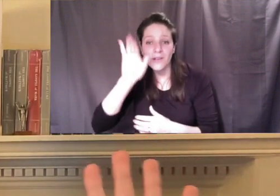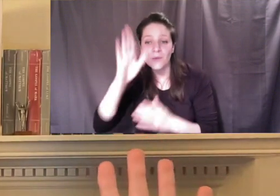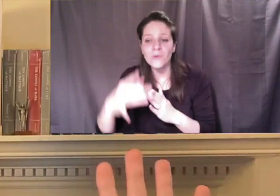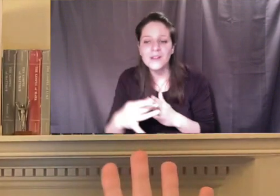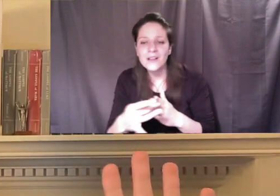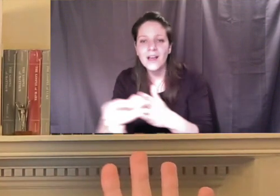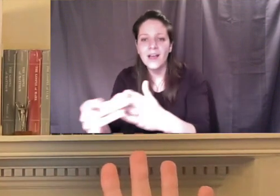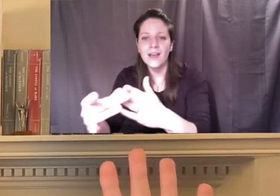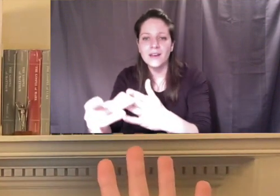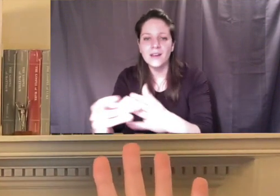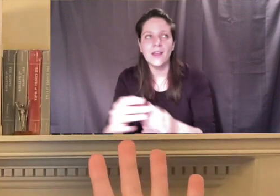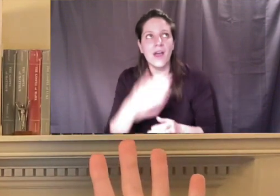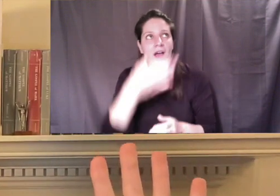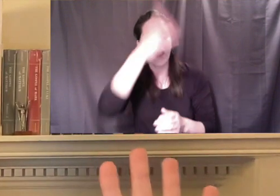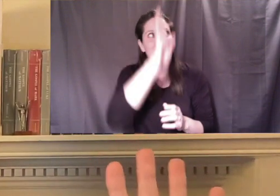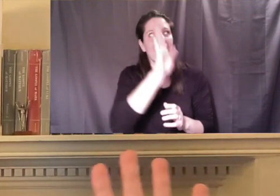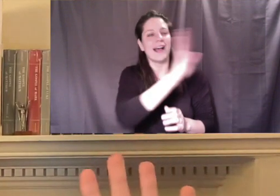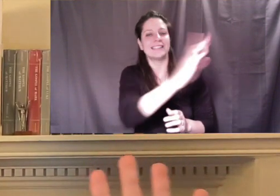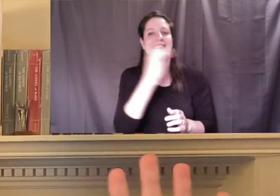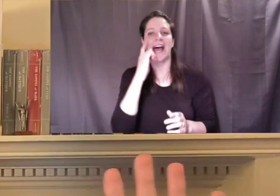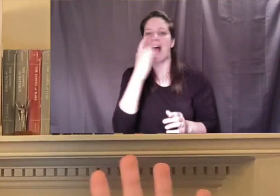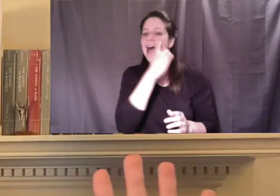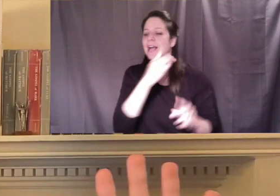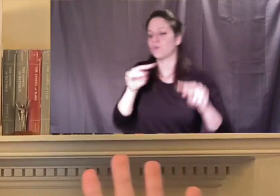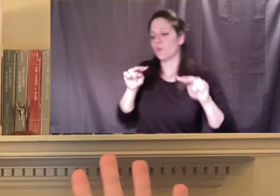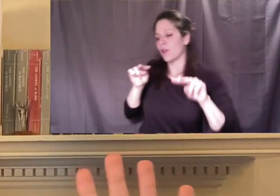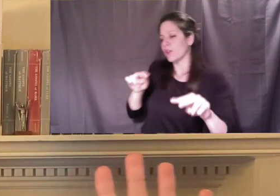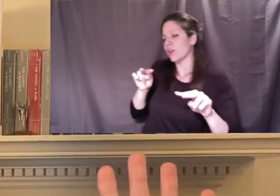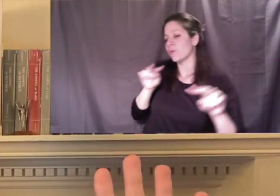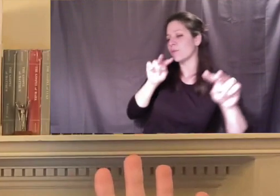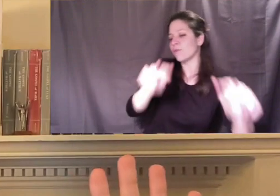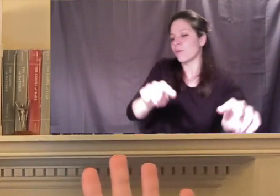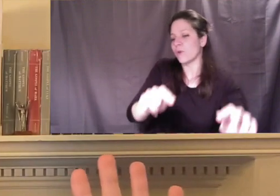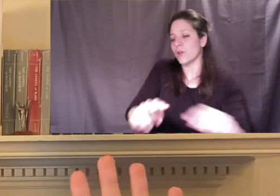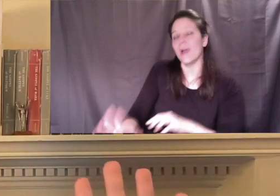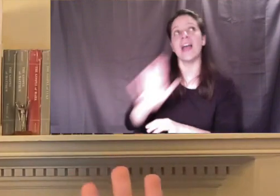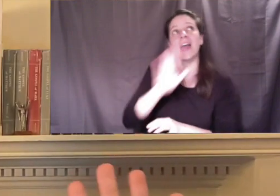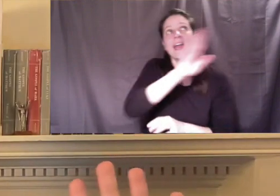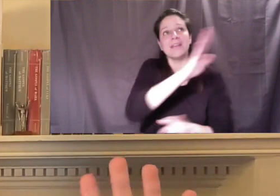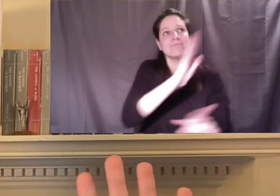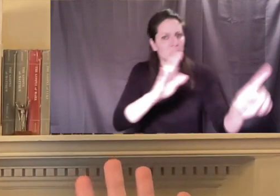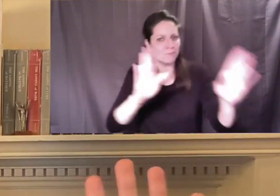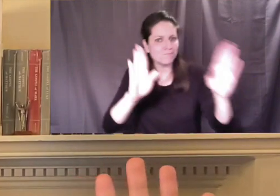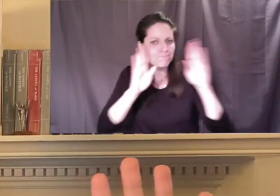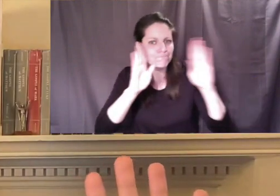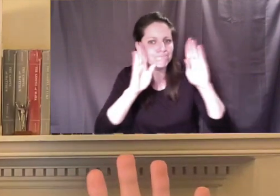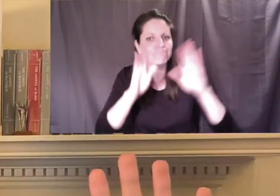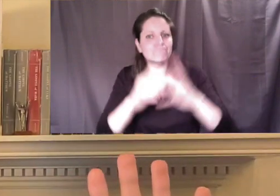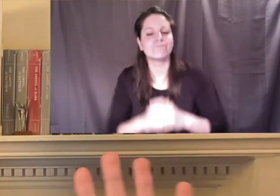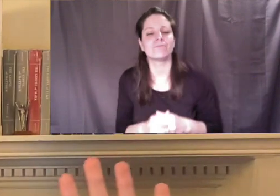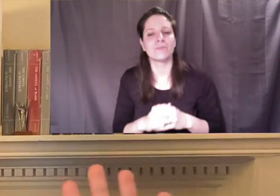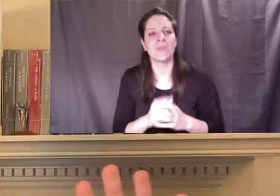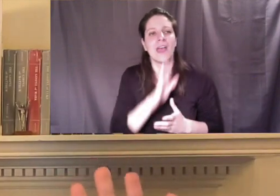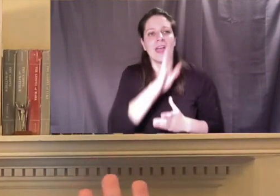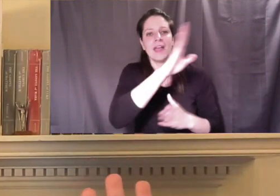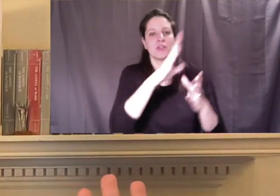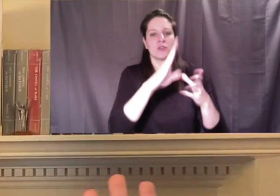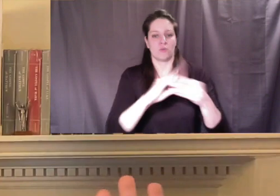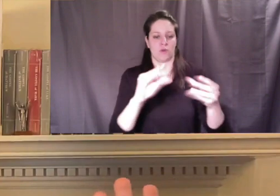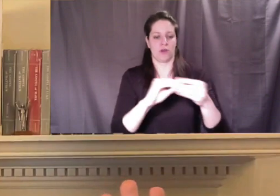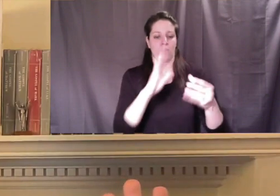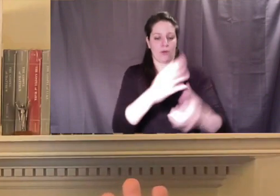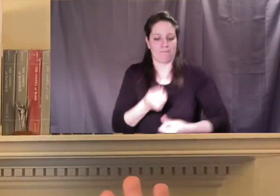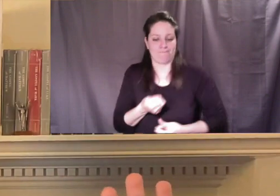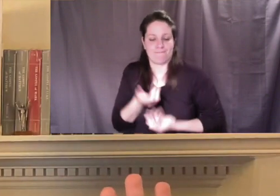of God guide you. May the eye of God look before you, the ear of God hear you, the word of